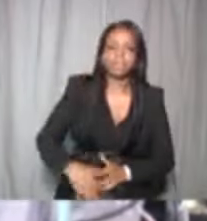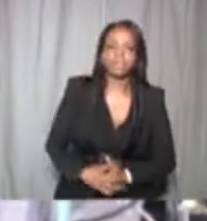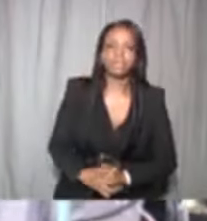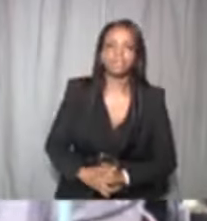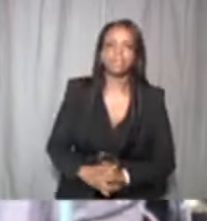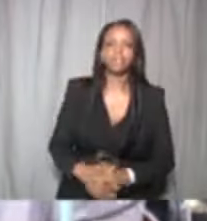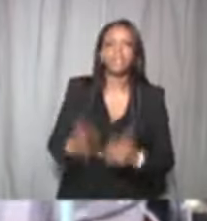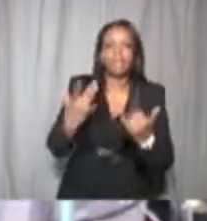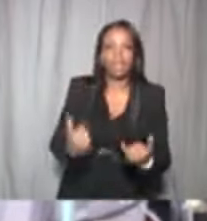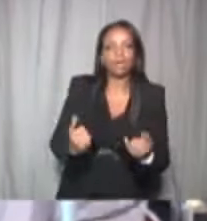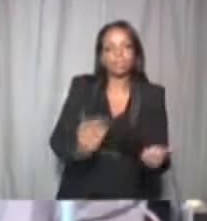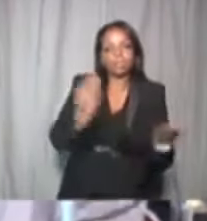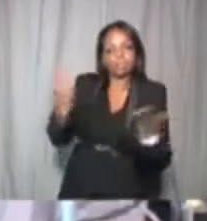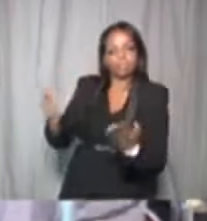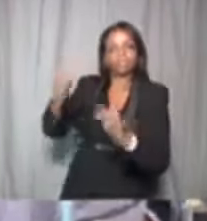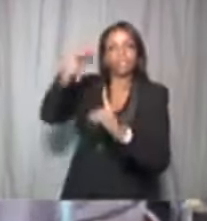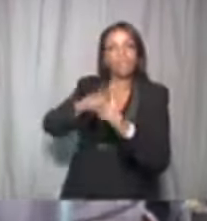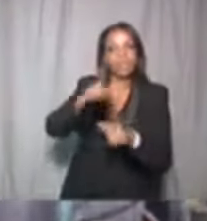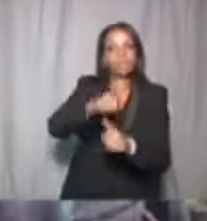to present the speech?